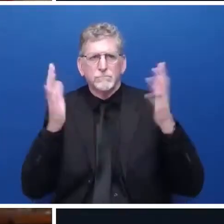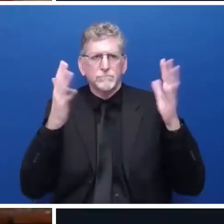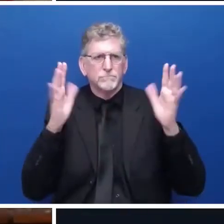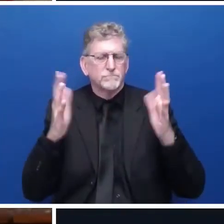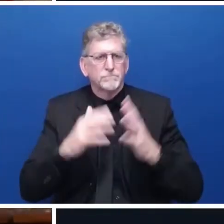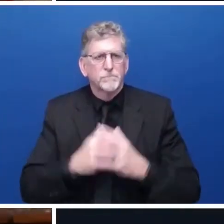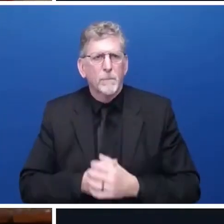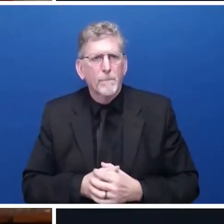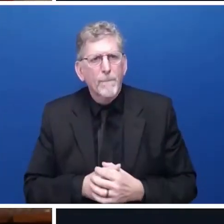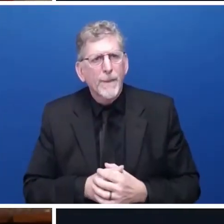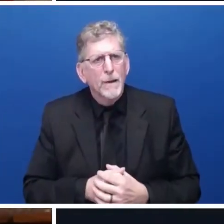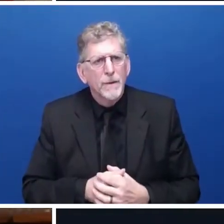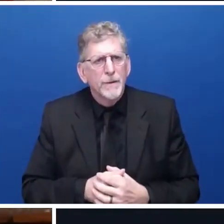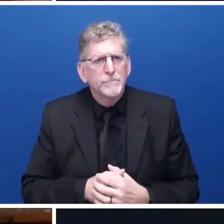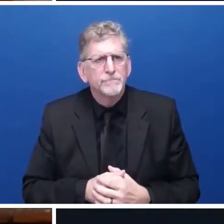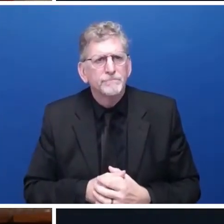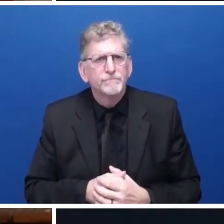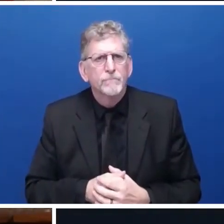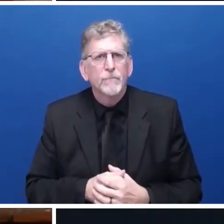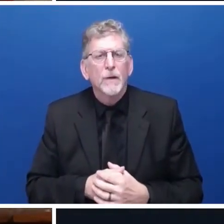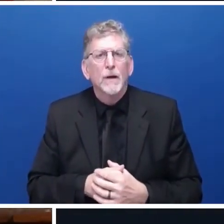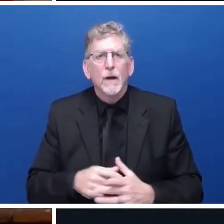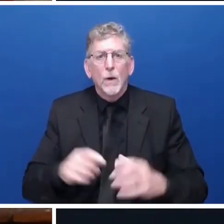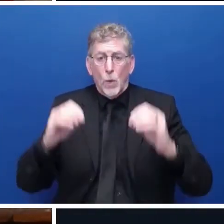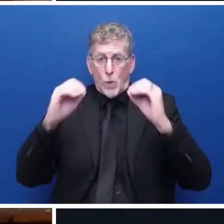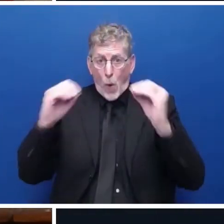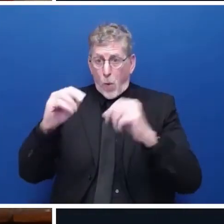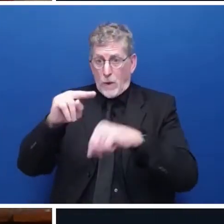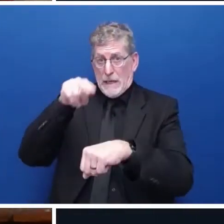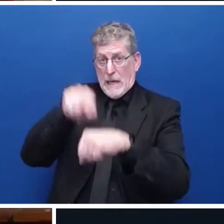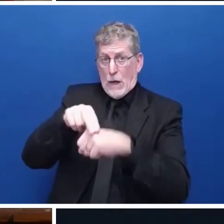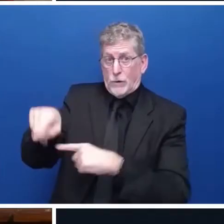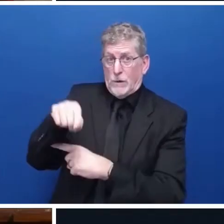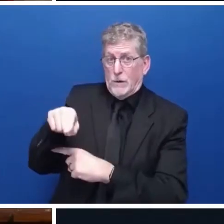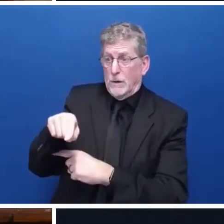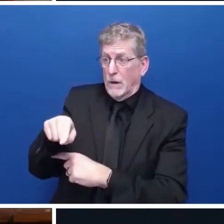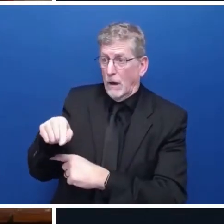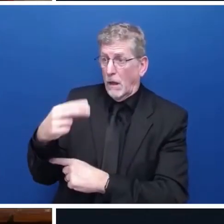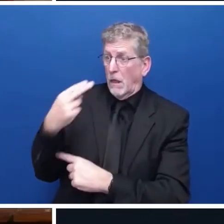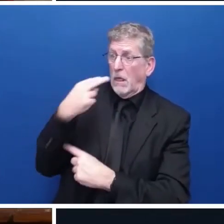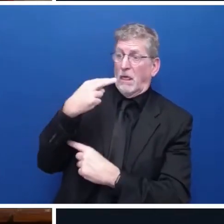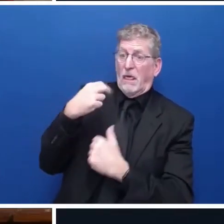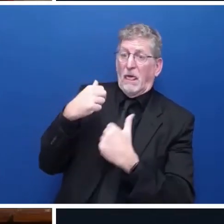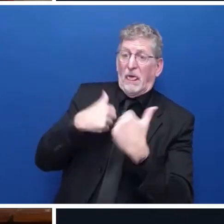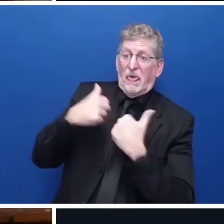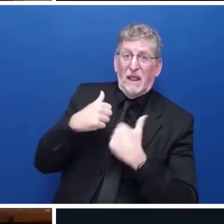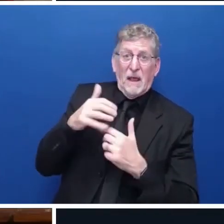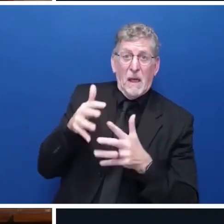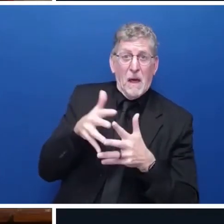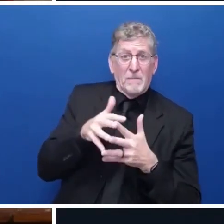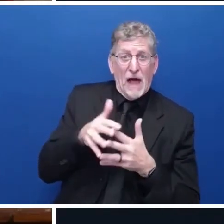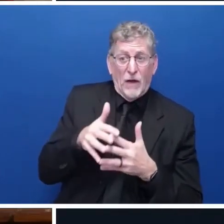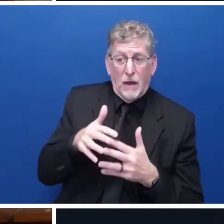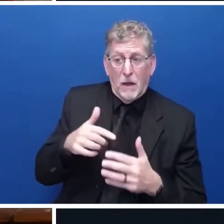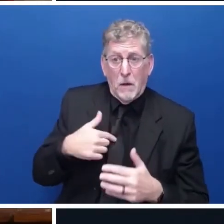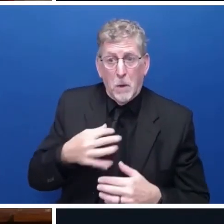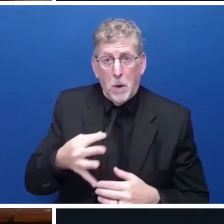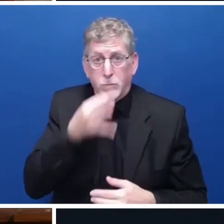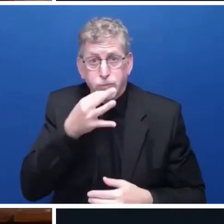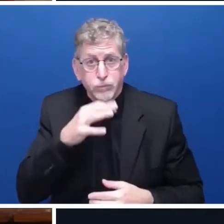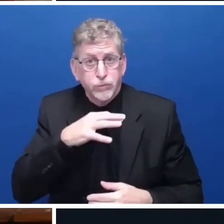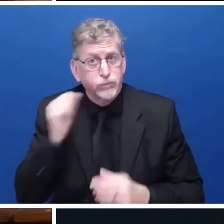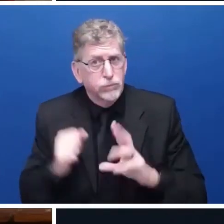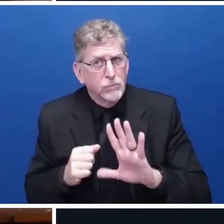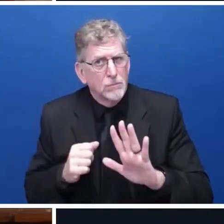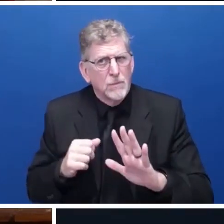And no nation should ever doubt America's resolve. We have the most powerful military on earth. I rebuilt the military